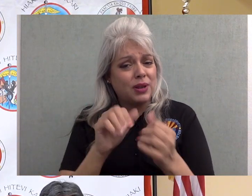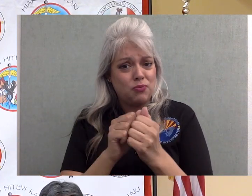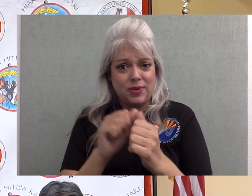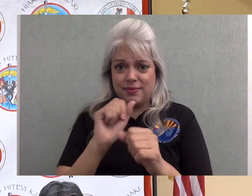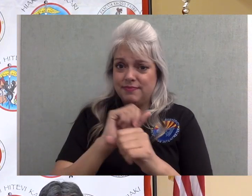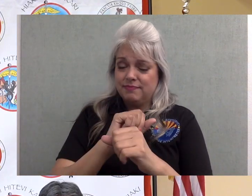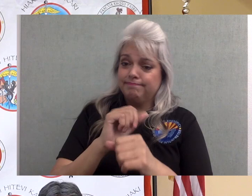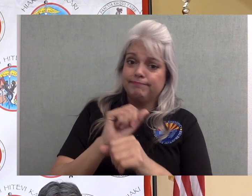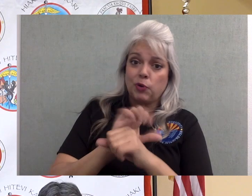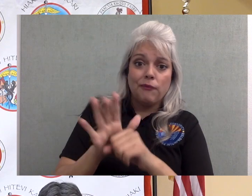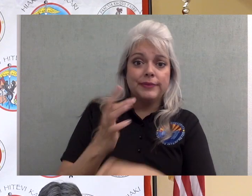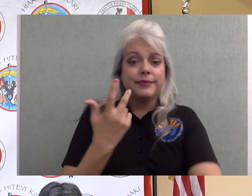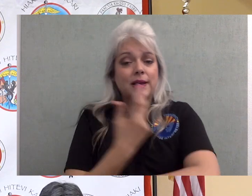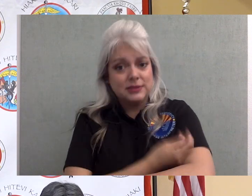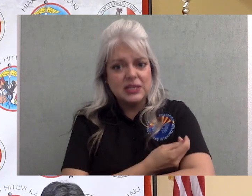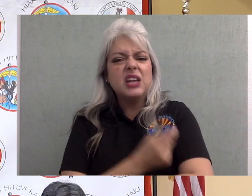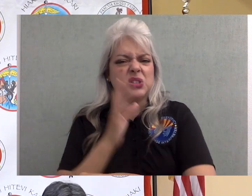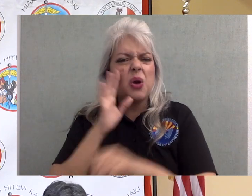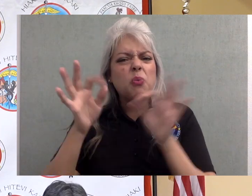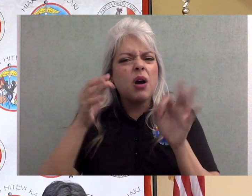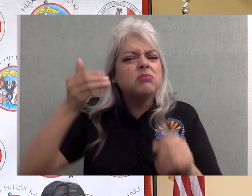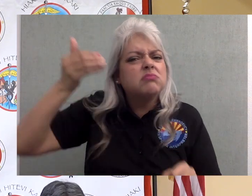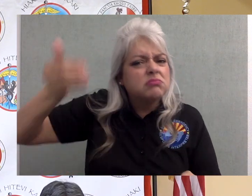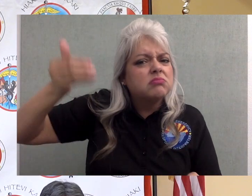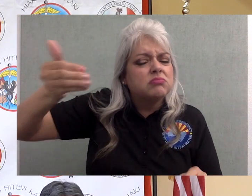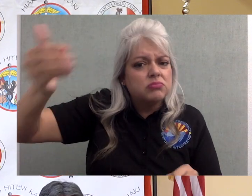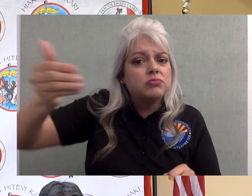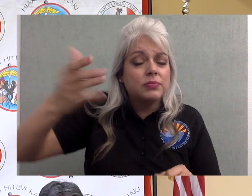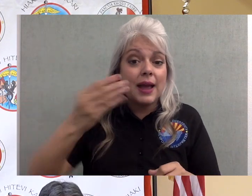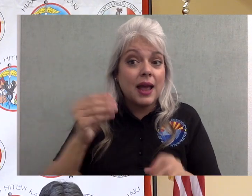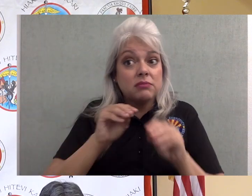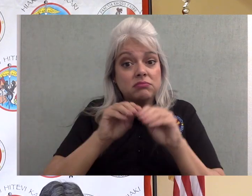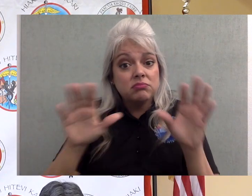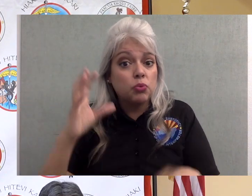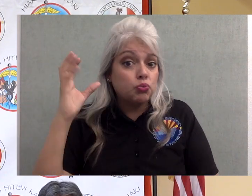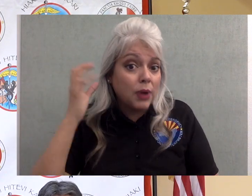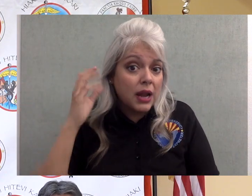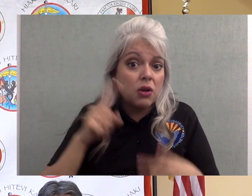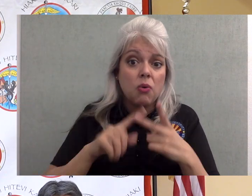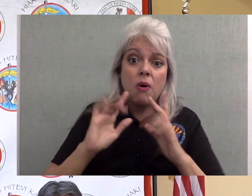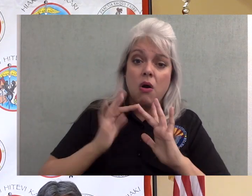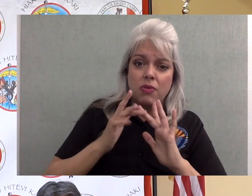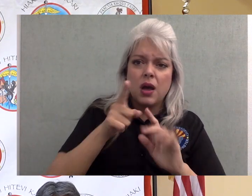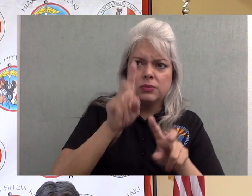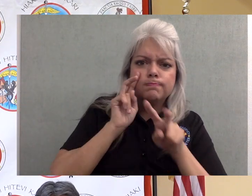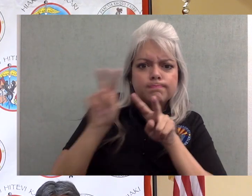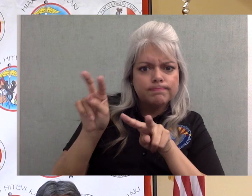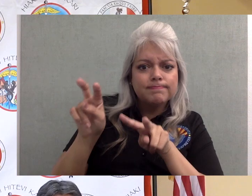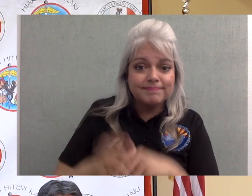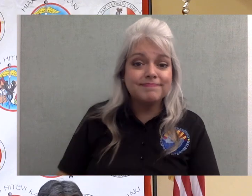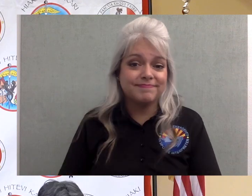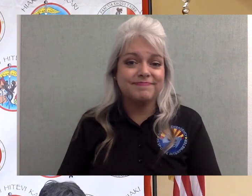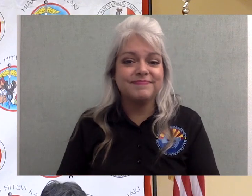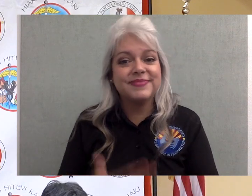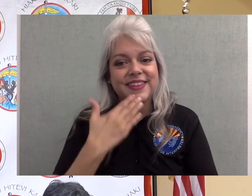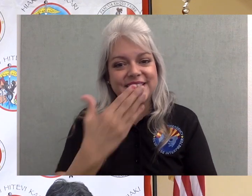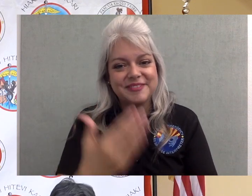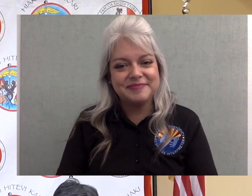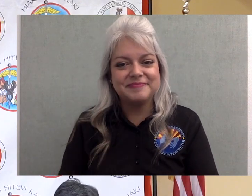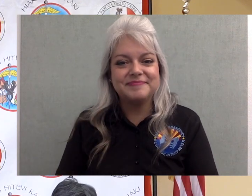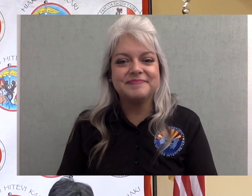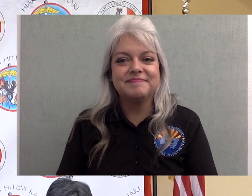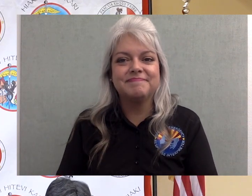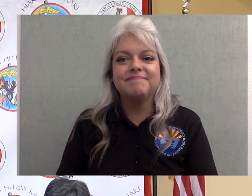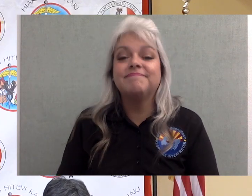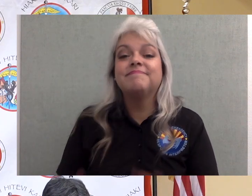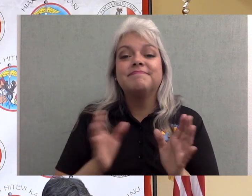team here, I'll be giving you more reports, and we may also do some stuff on the radio to keep you updated, because I know there's a lot of questions on this. Thank you.